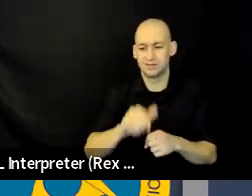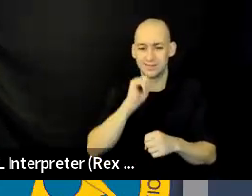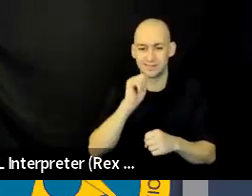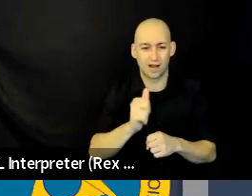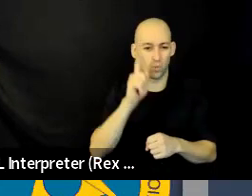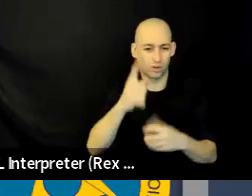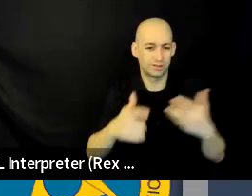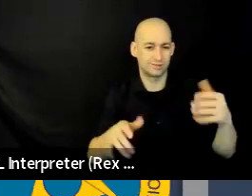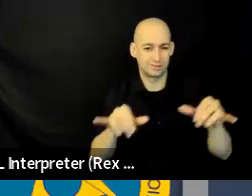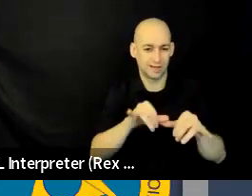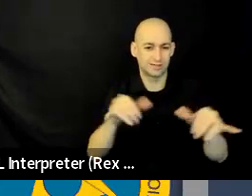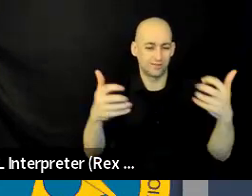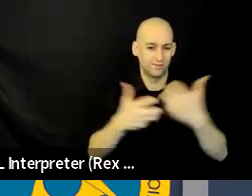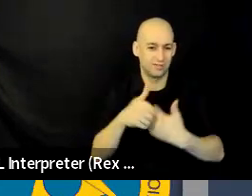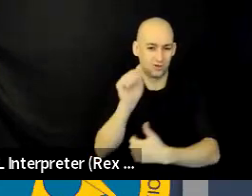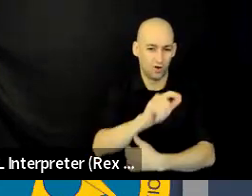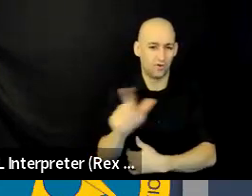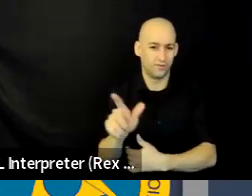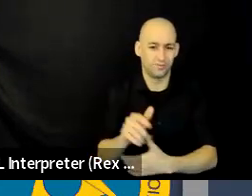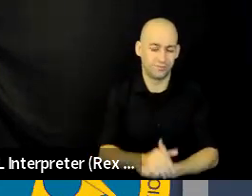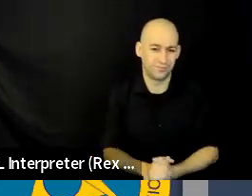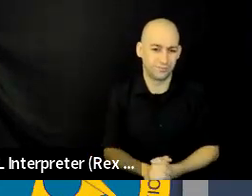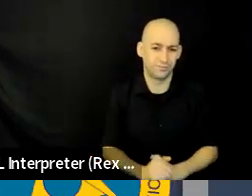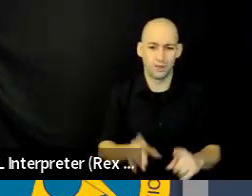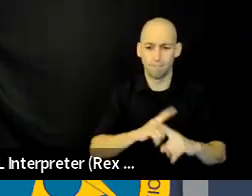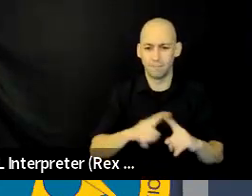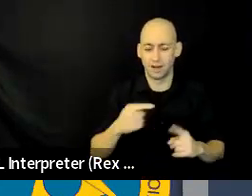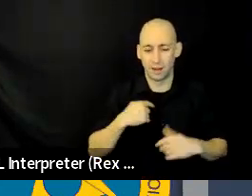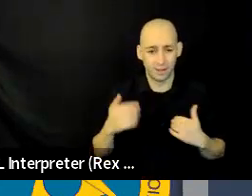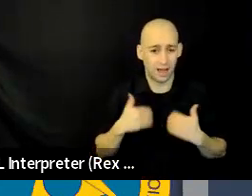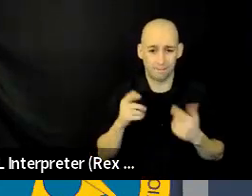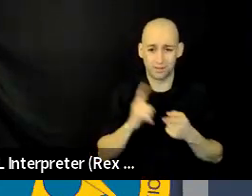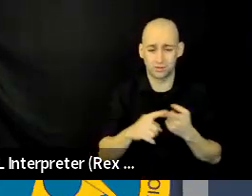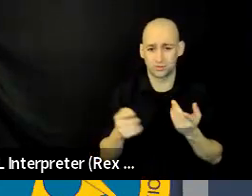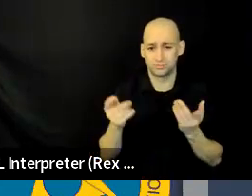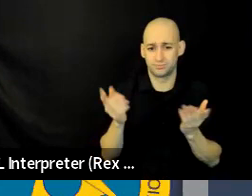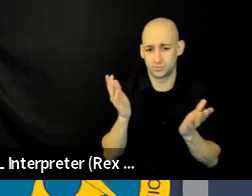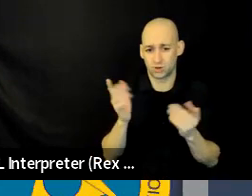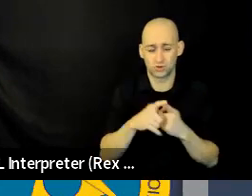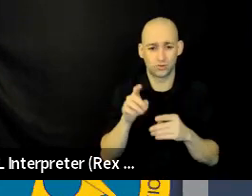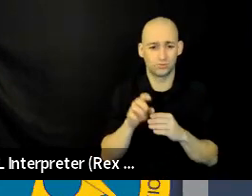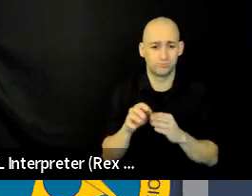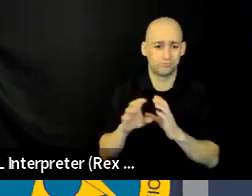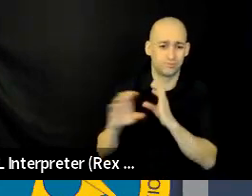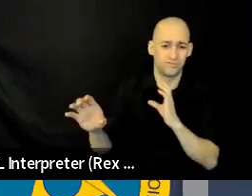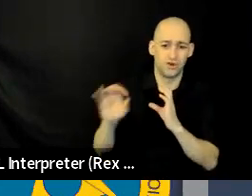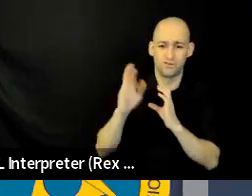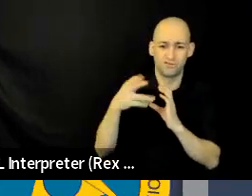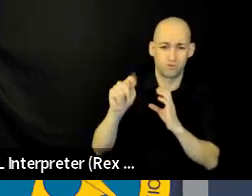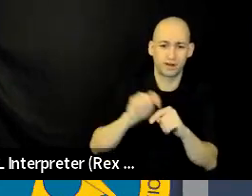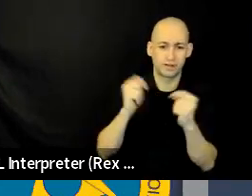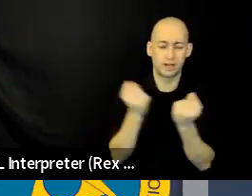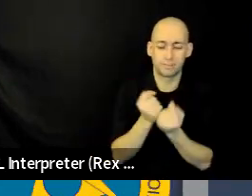size fits all. So, but I'll be certainly happy to talk to our freight team and maybe get back to